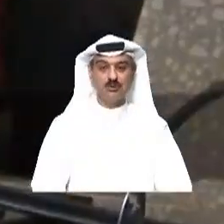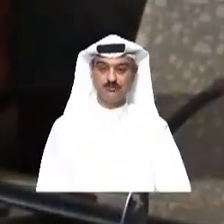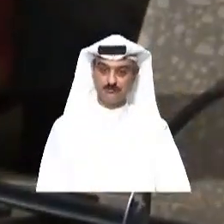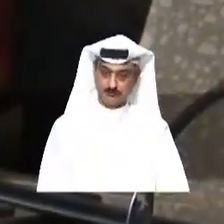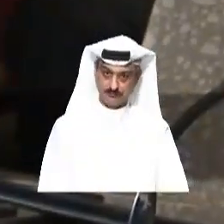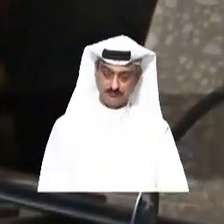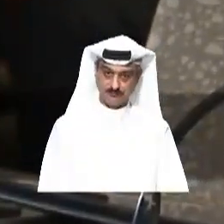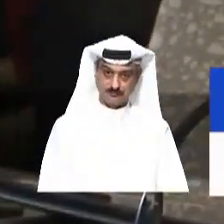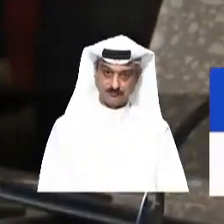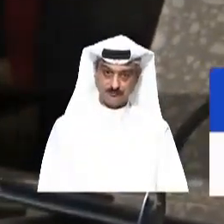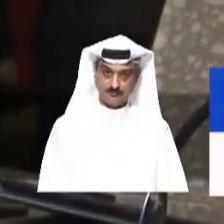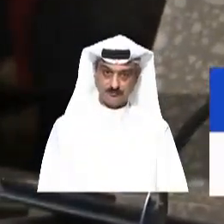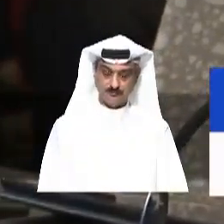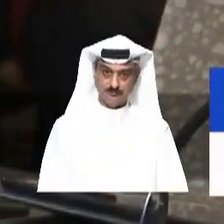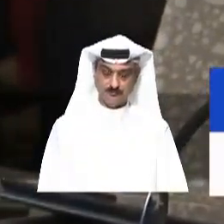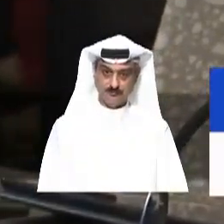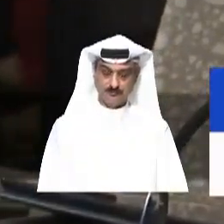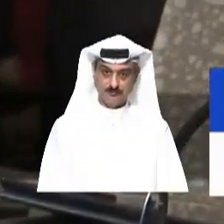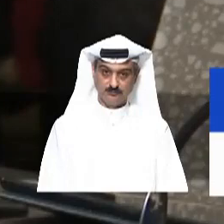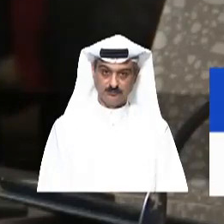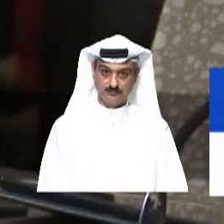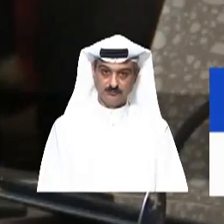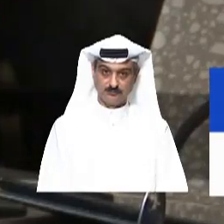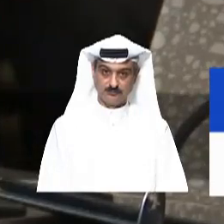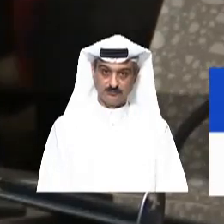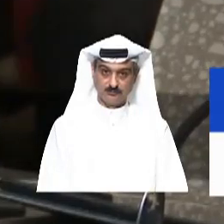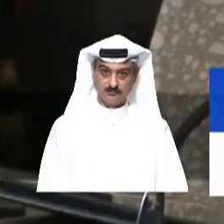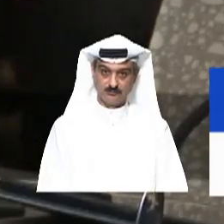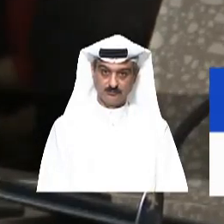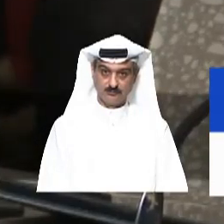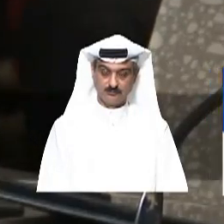Mr. President, thank you for what you said, and